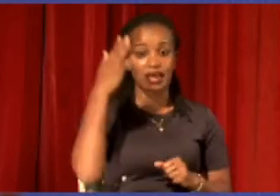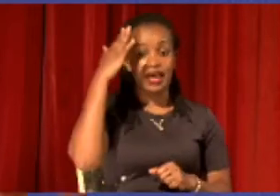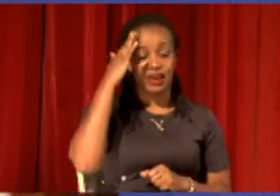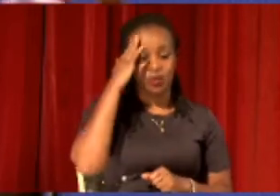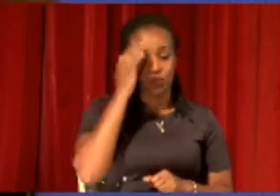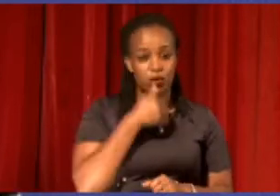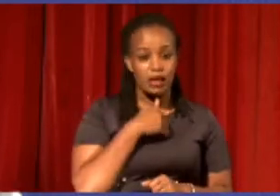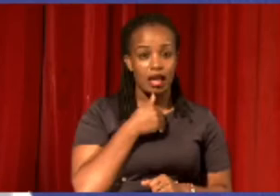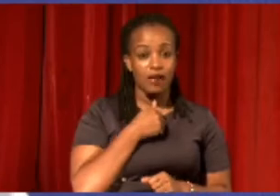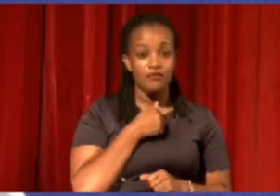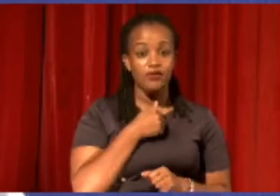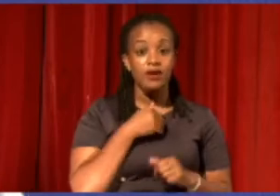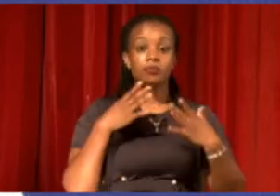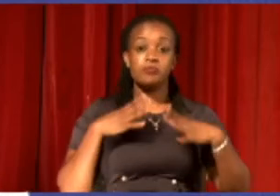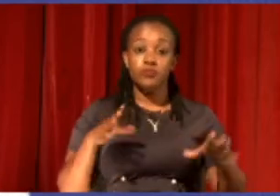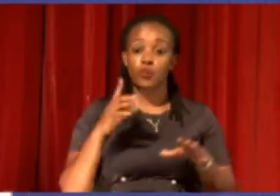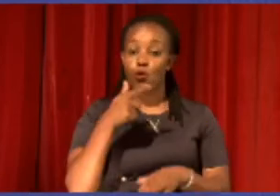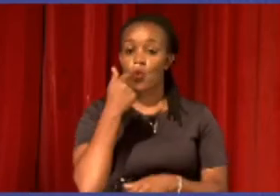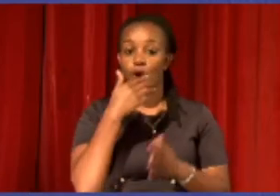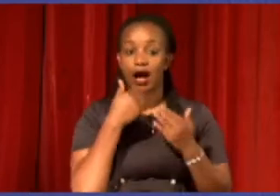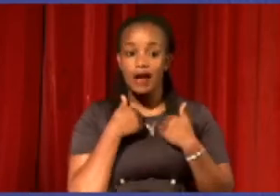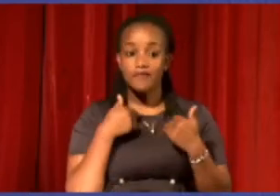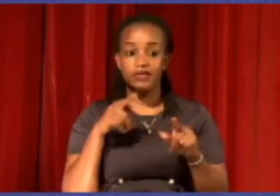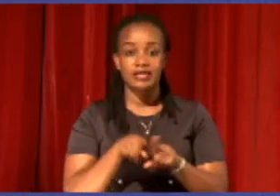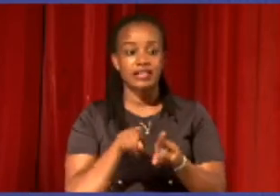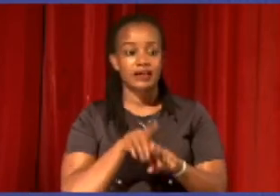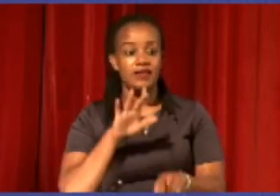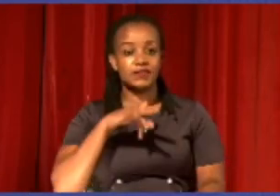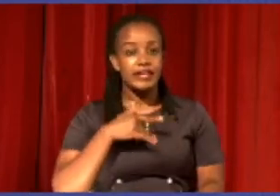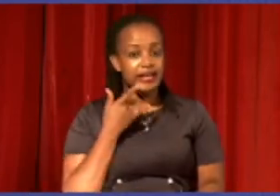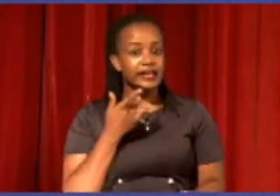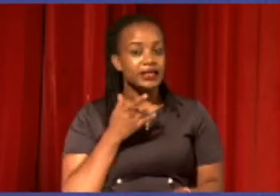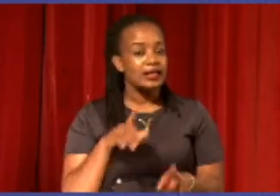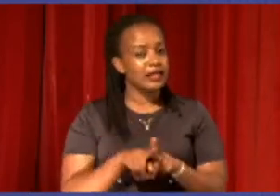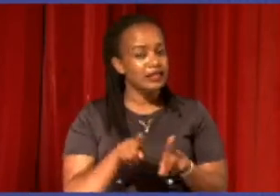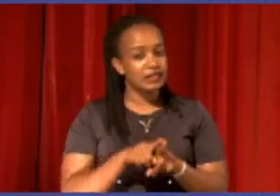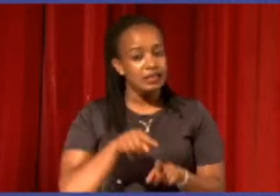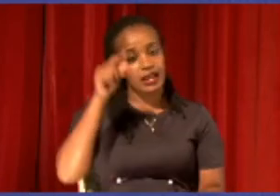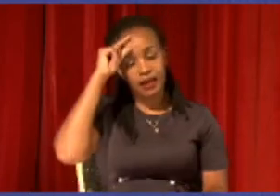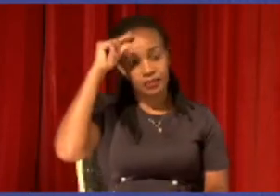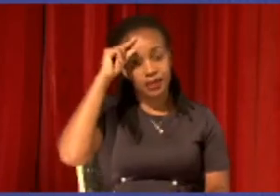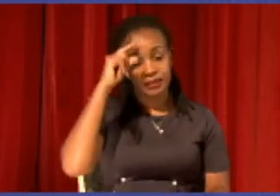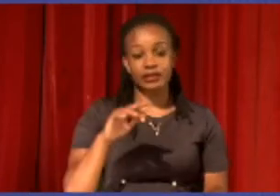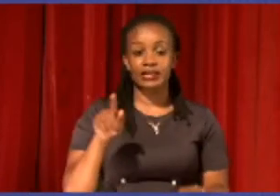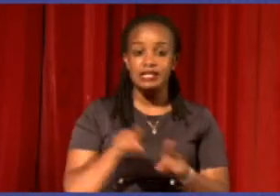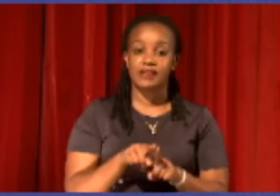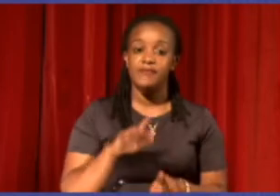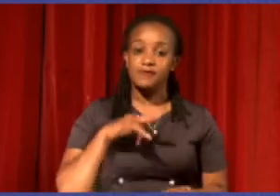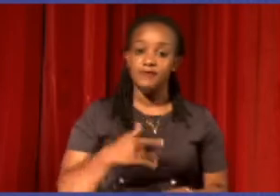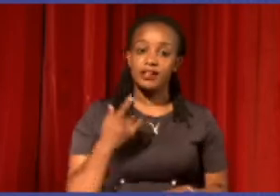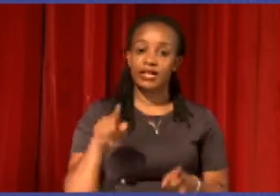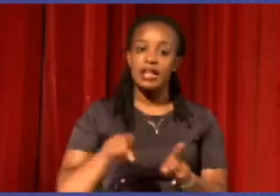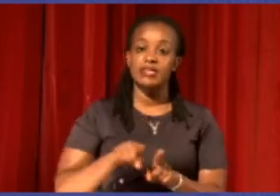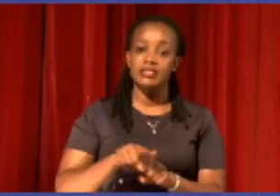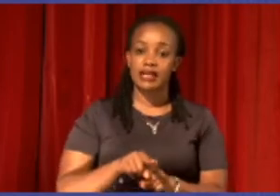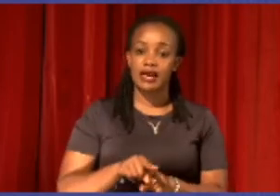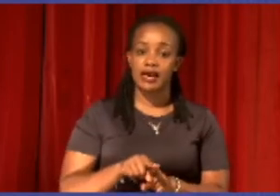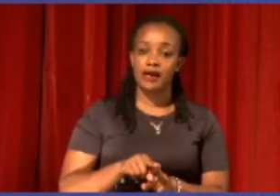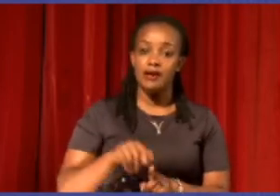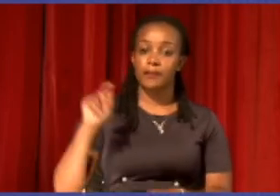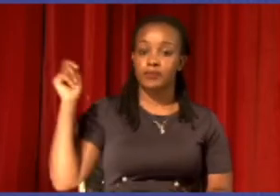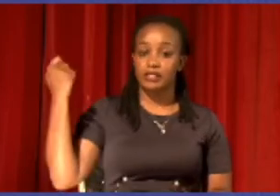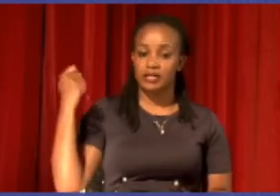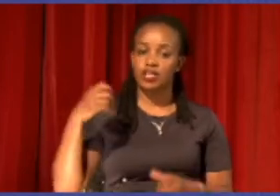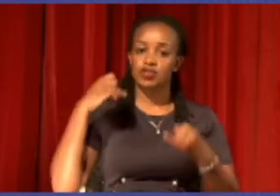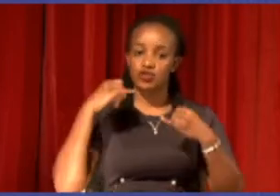are people who have the same feeling as government, the same feeling as the president, in terms of being able to cushion the